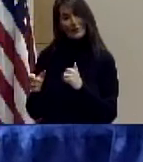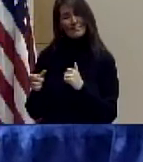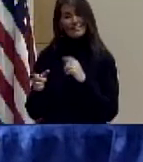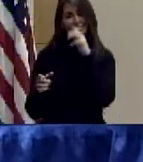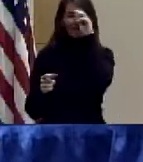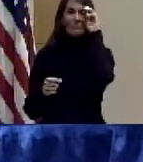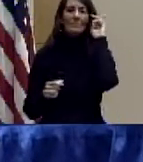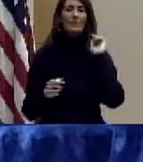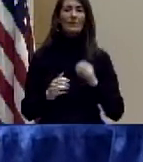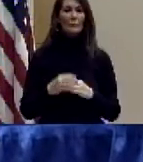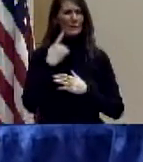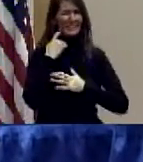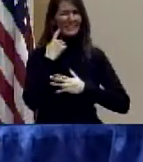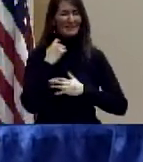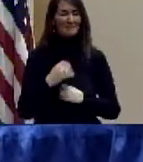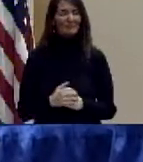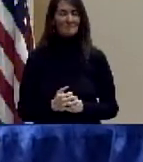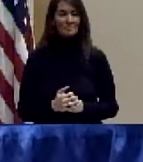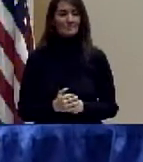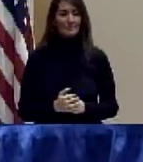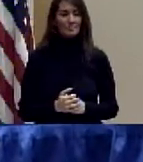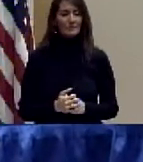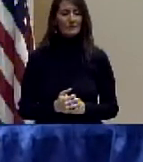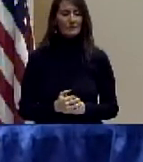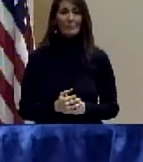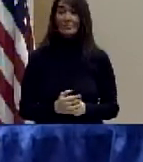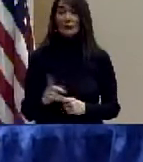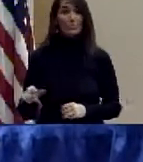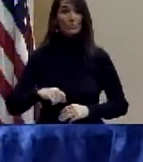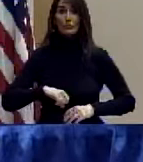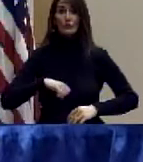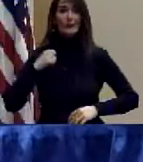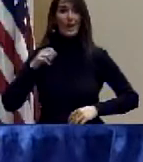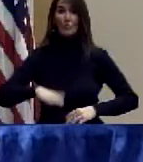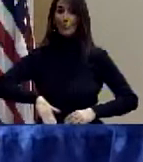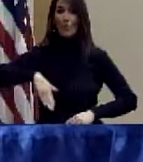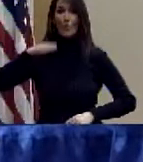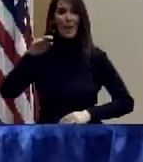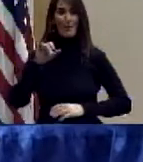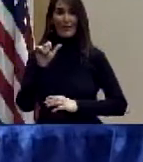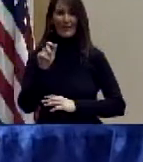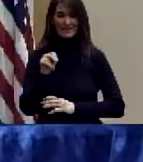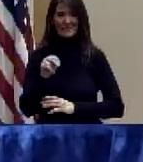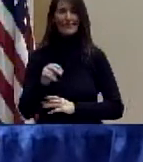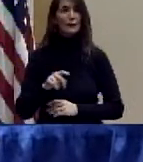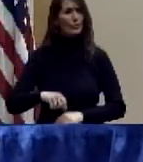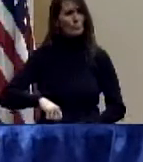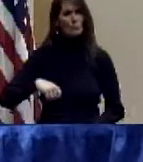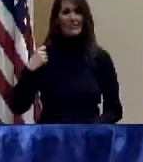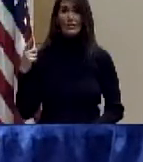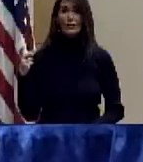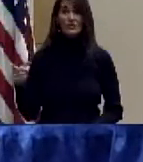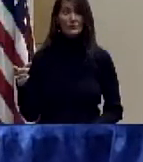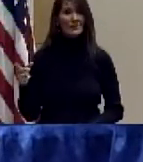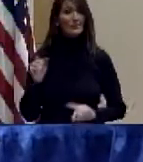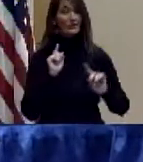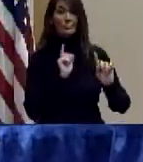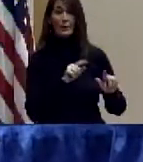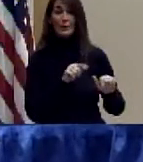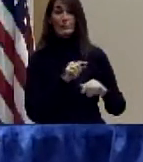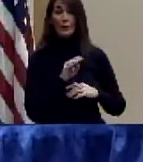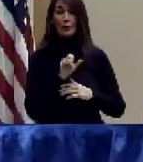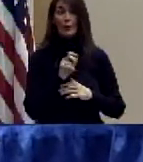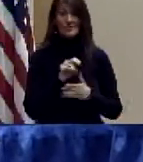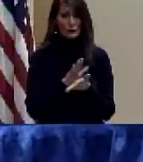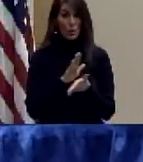Reverend Cansfield the other morning. And as proud as she is to have grown up here in Brighton, as proud as she is to have attended